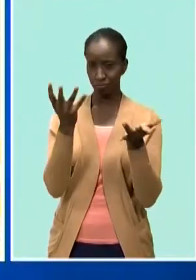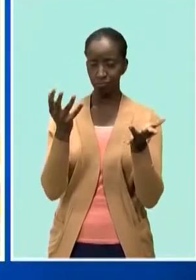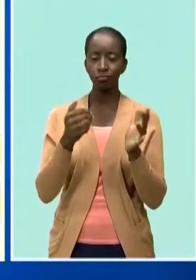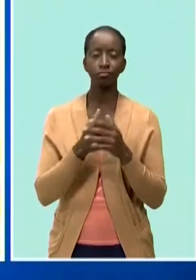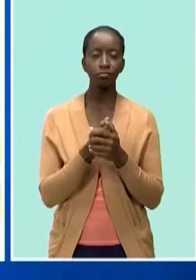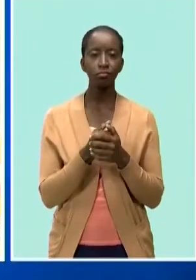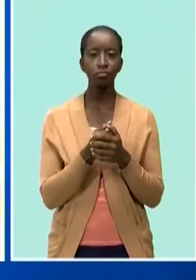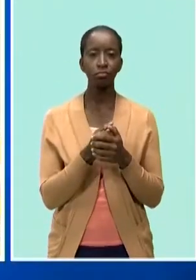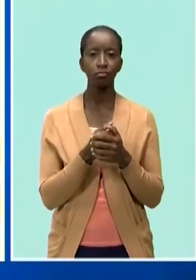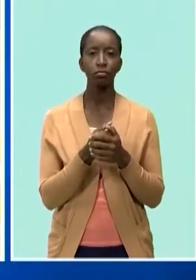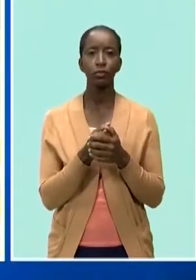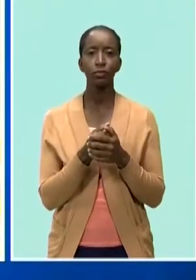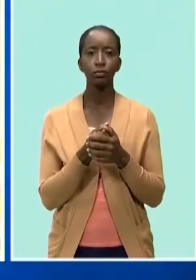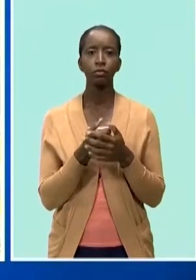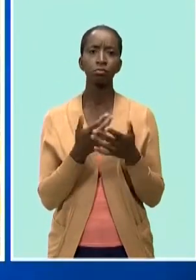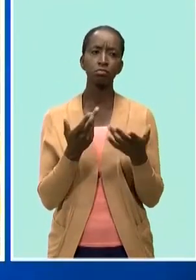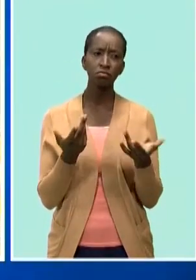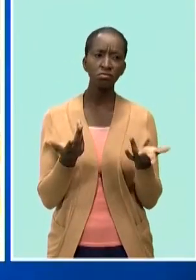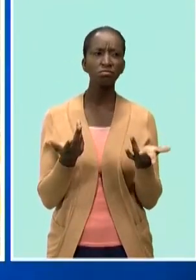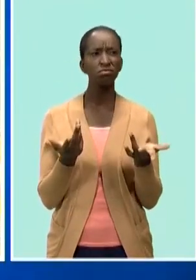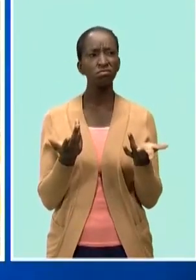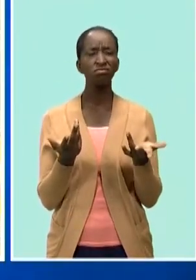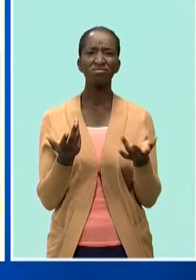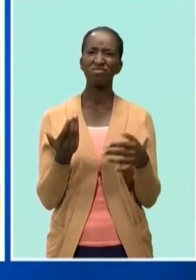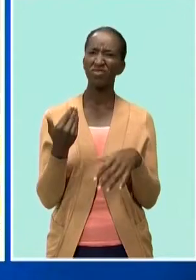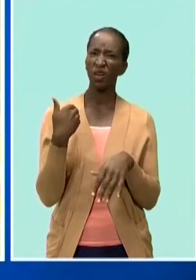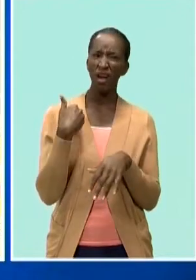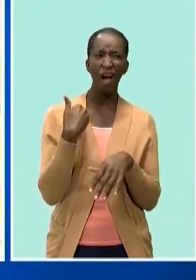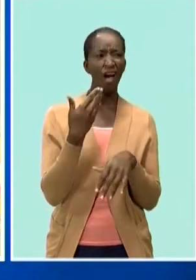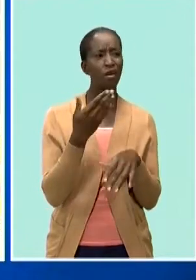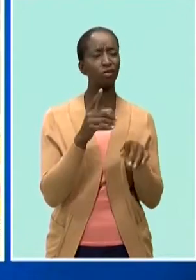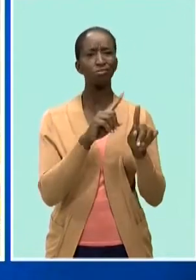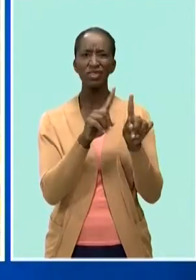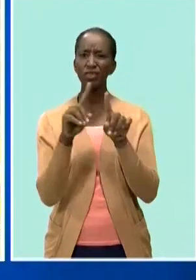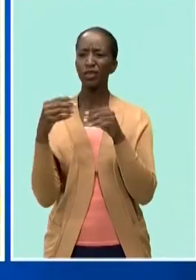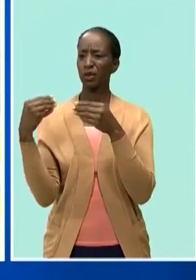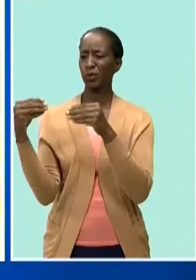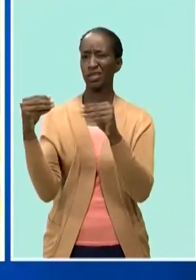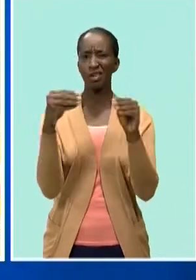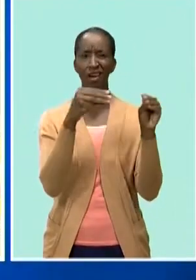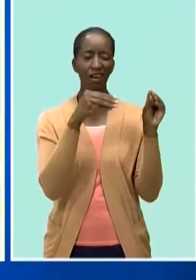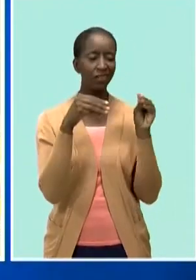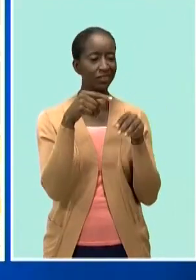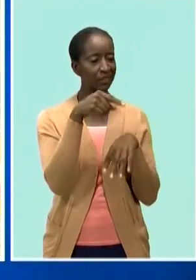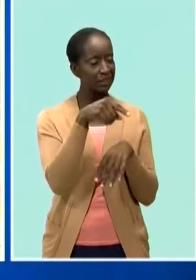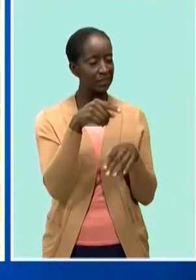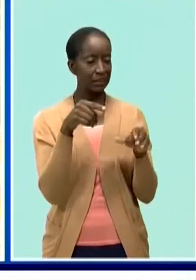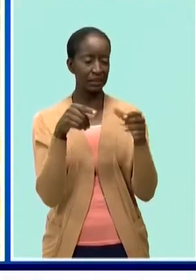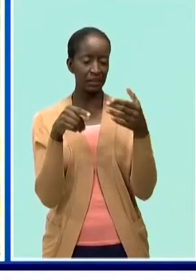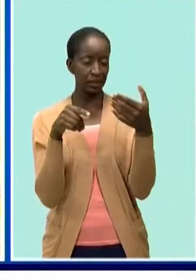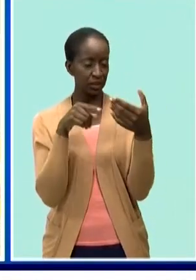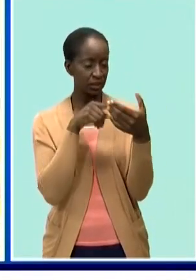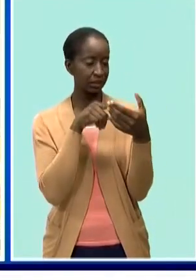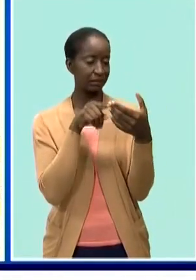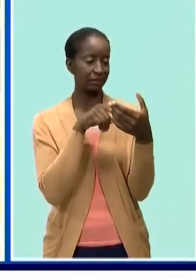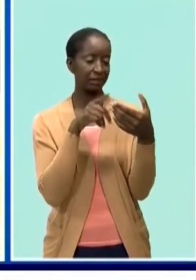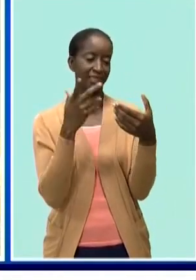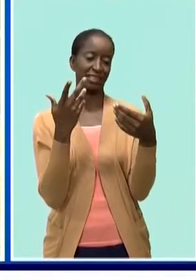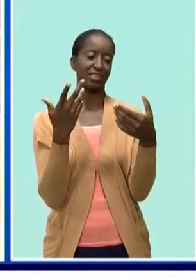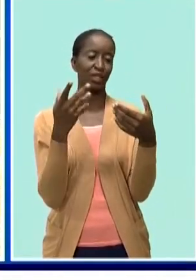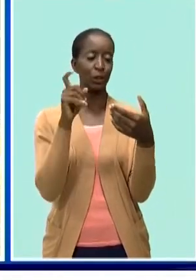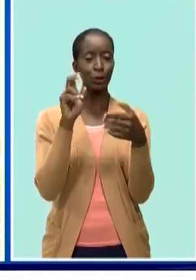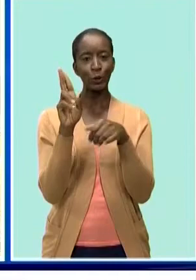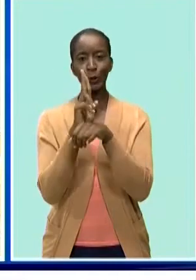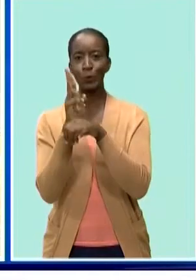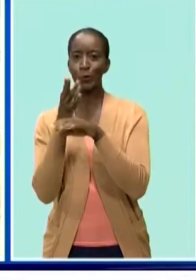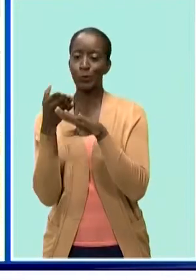a reasonable amount of goods that go out of date, and there's no use for them once they've gone out of date under the laws of the country. So